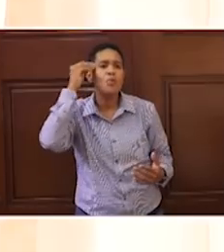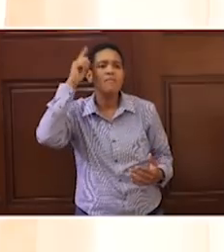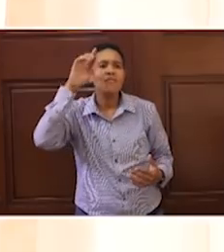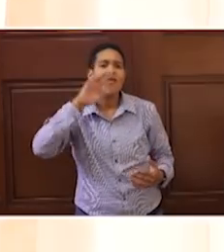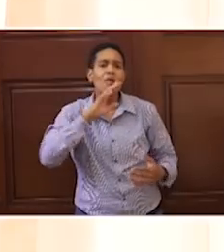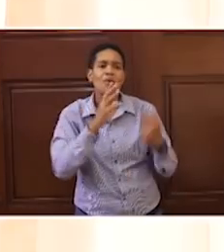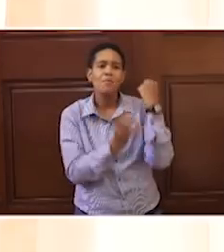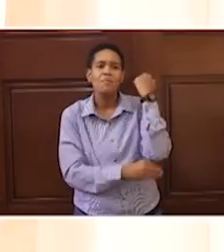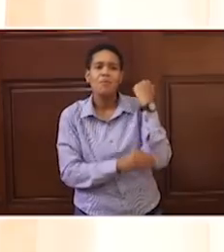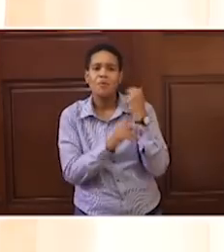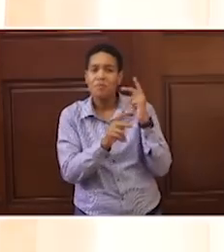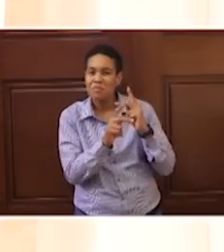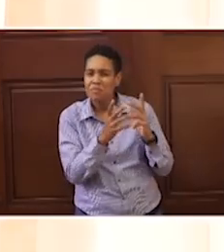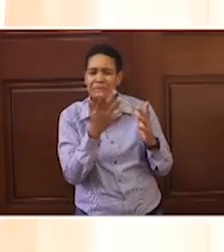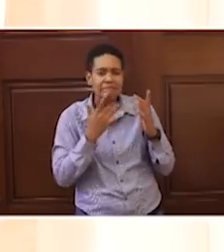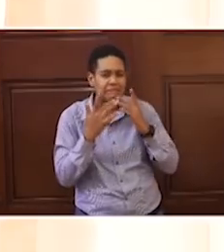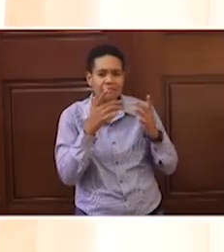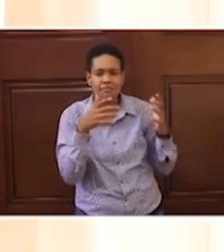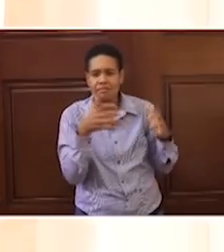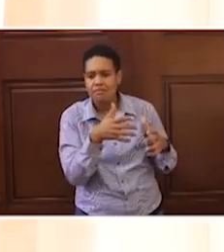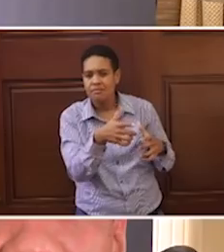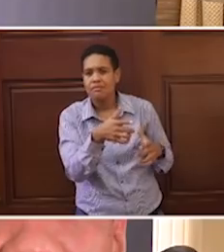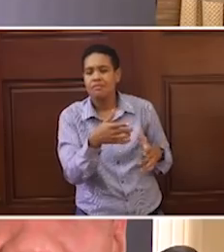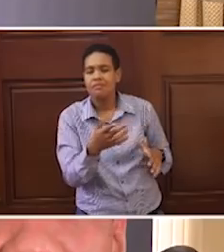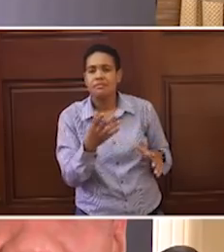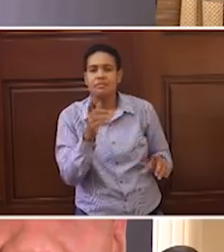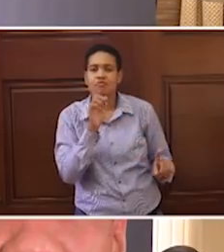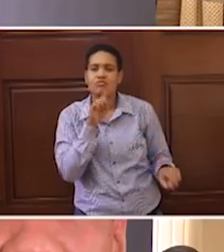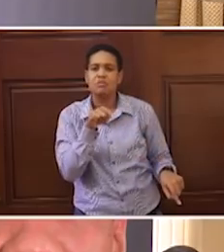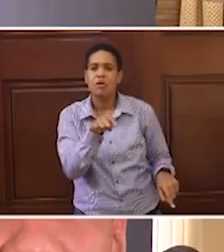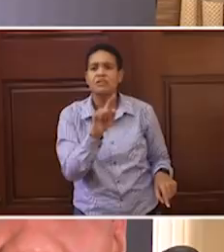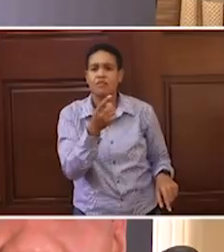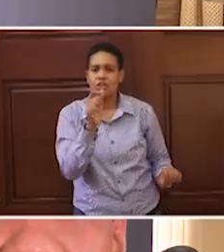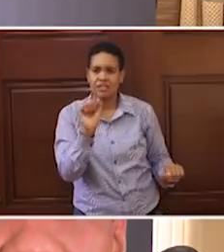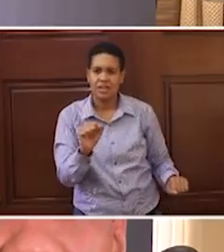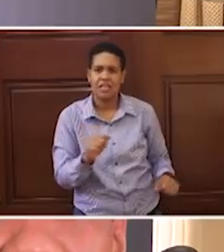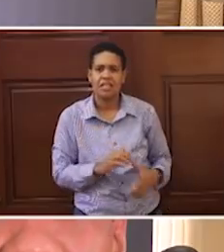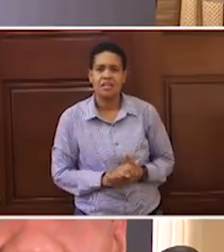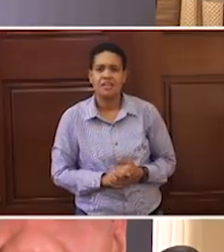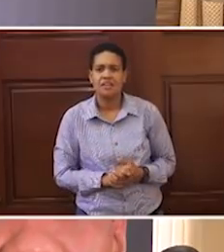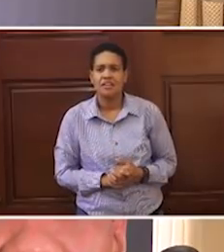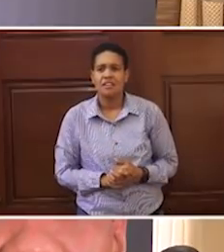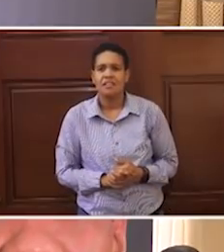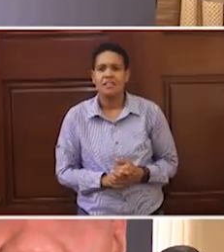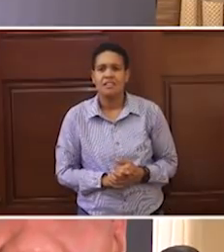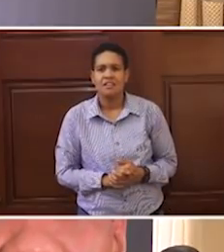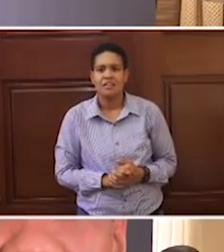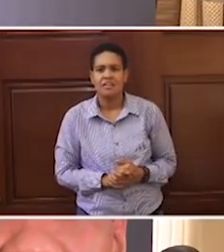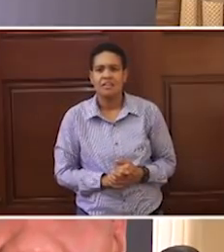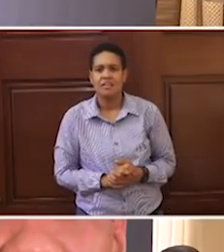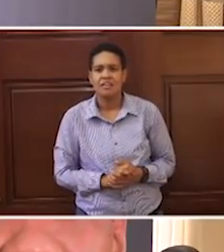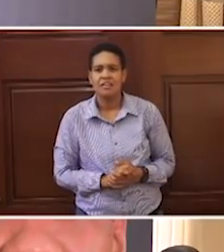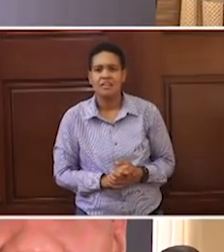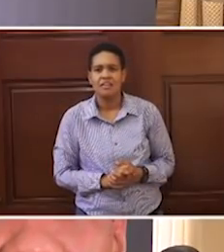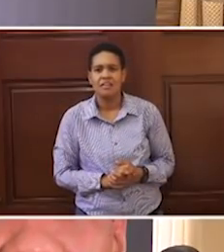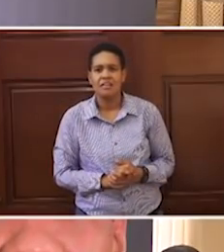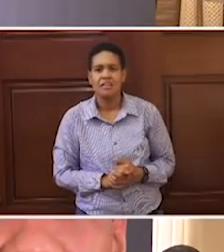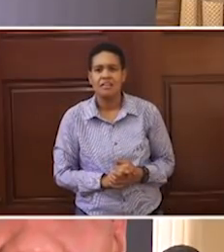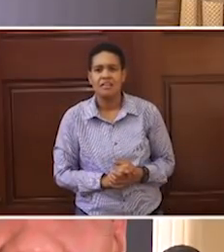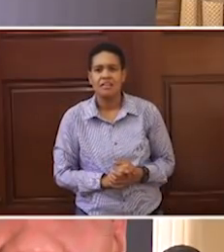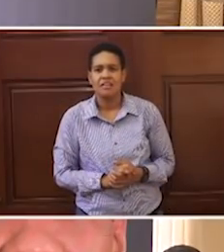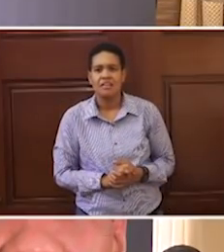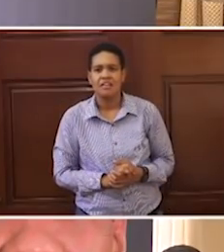ask Minister Mackenzie to respond to that one first. Well, it's good to be a part of this very valuable